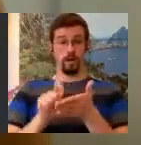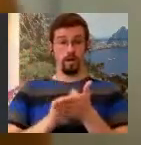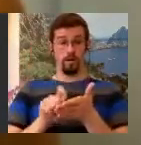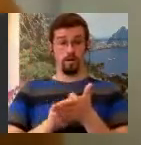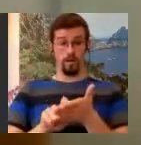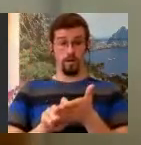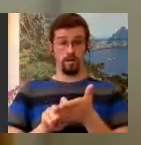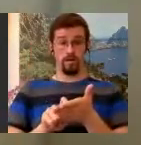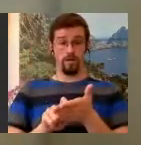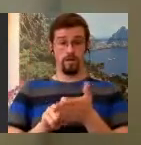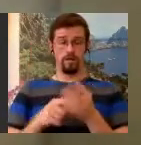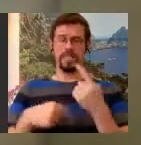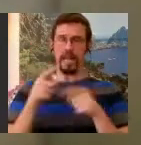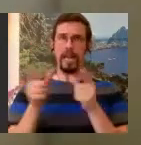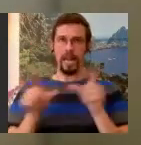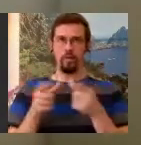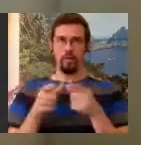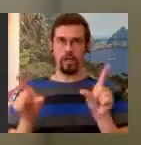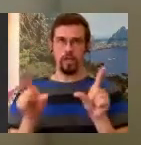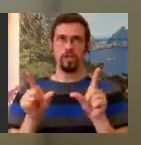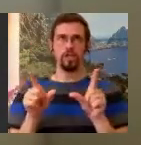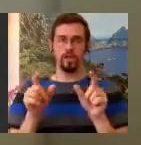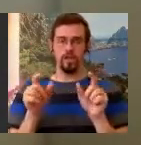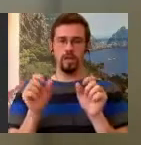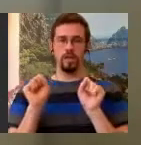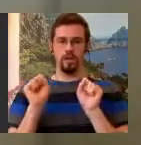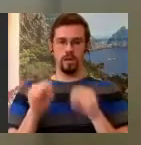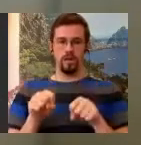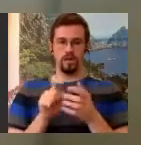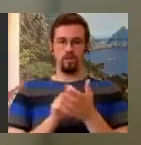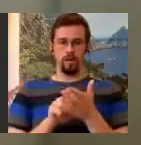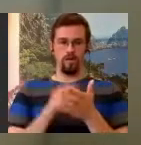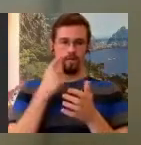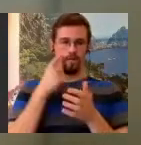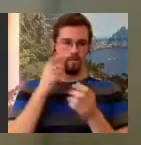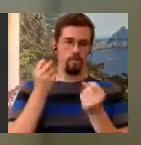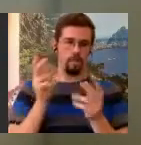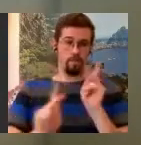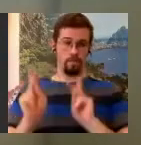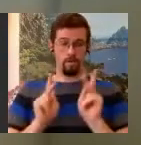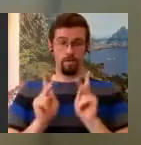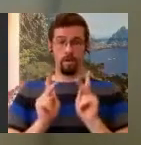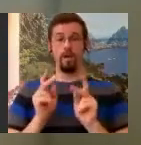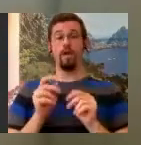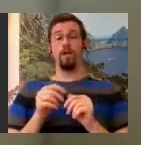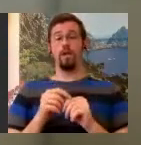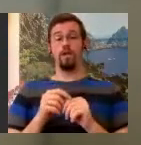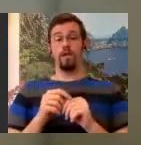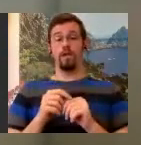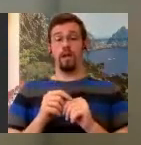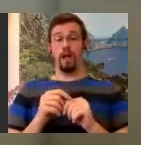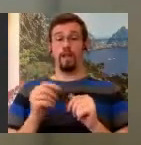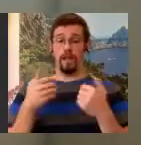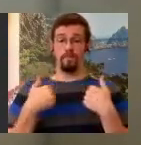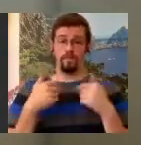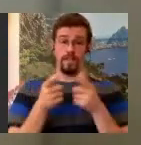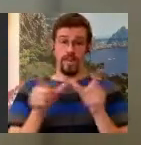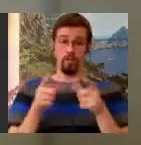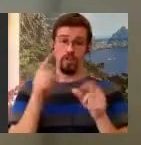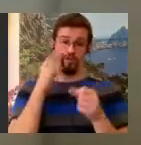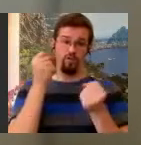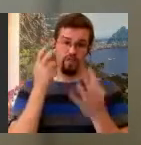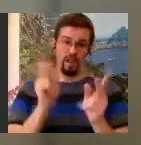native language for many people, and most of all is the preferred language for many people.